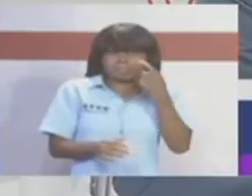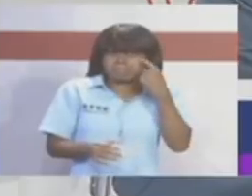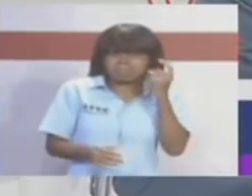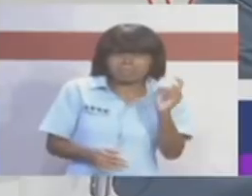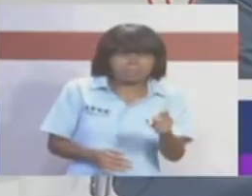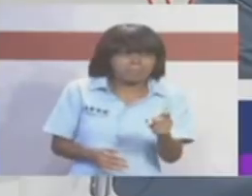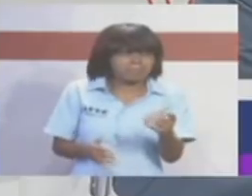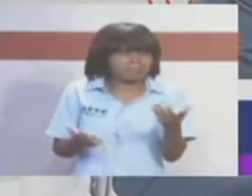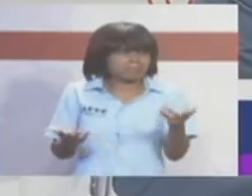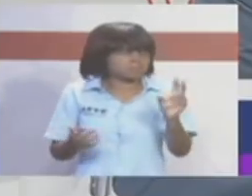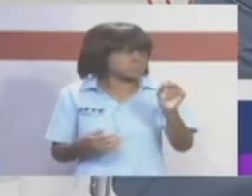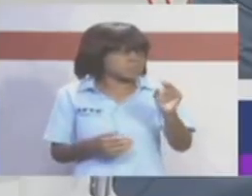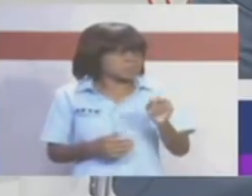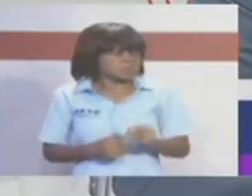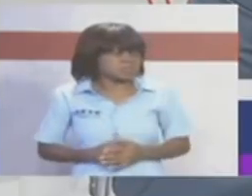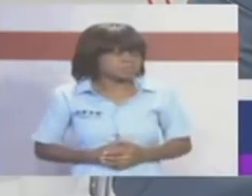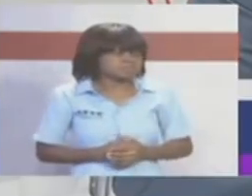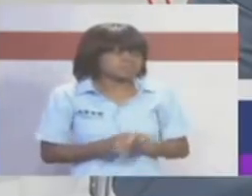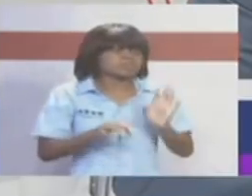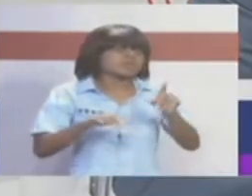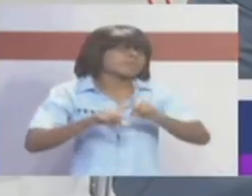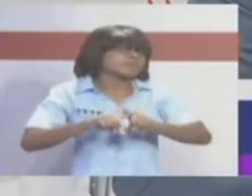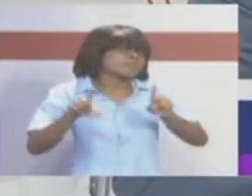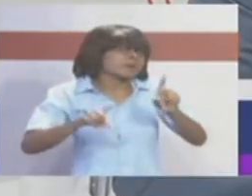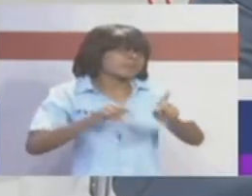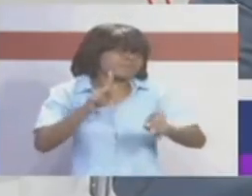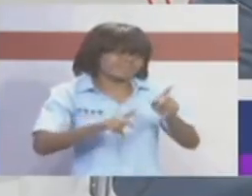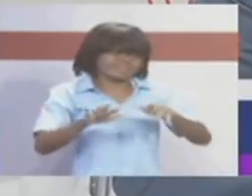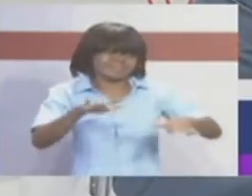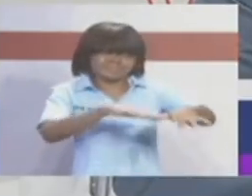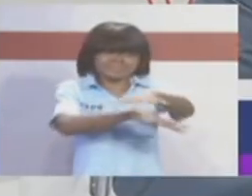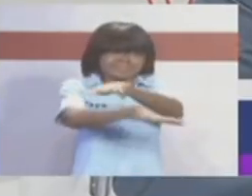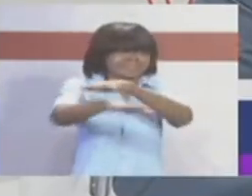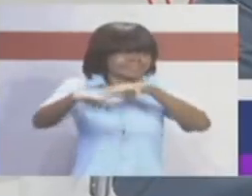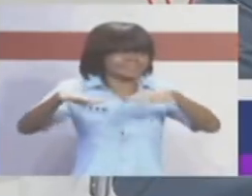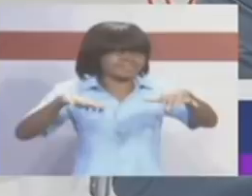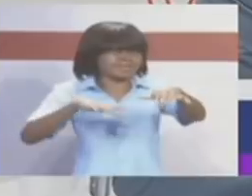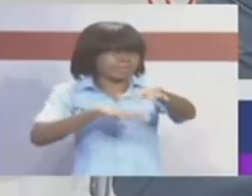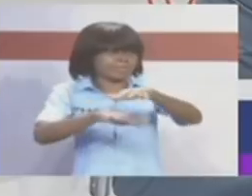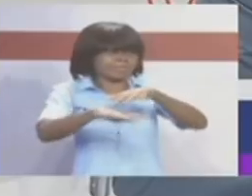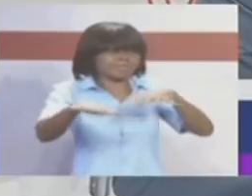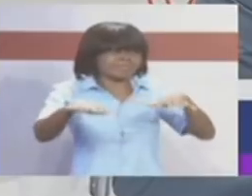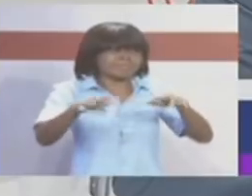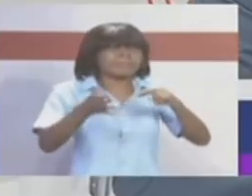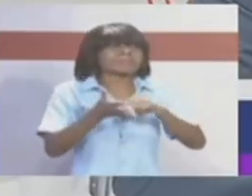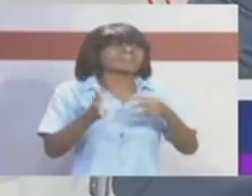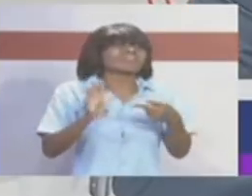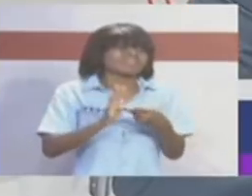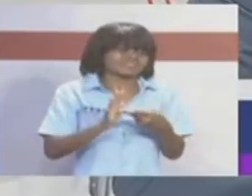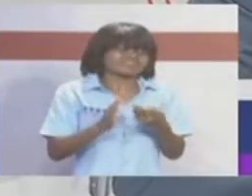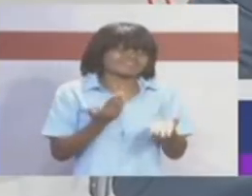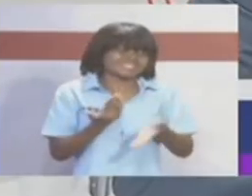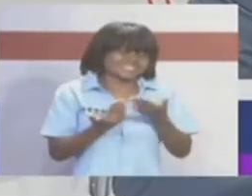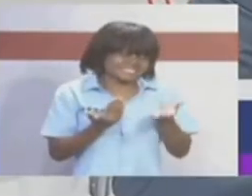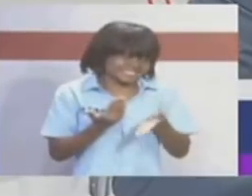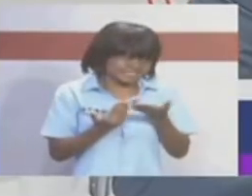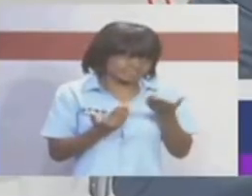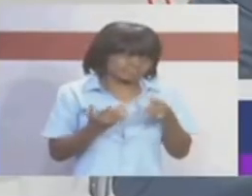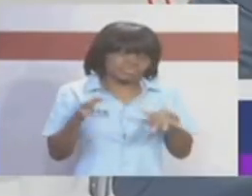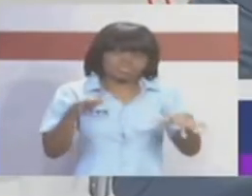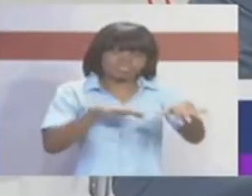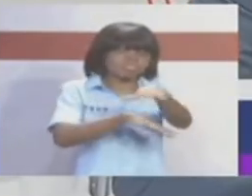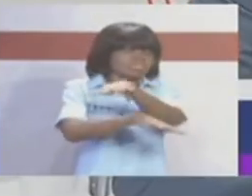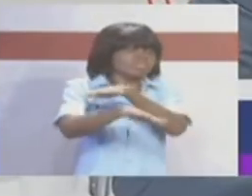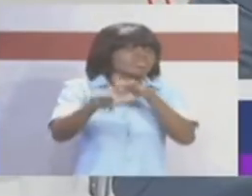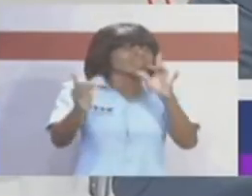in the probability that an ill individual can come into contact with a susceptible one and pass illness on. So, I